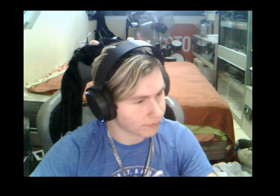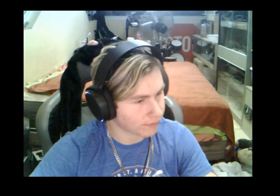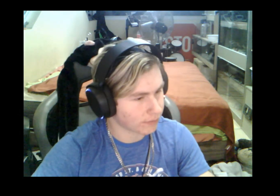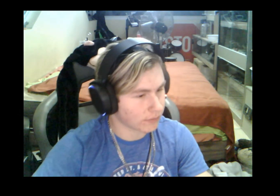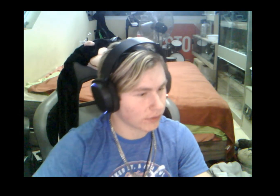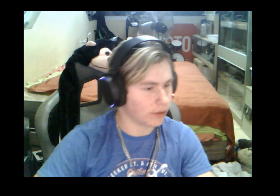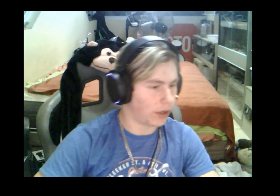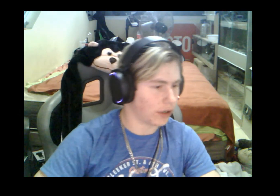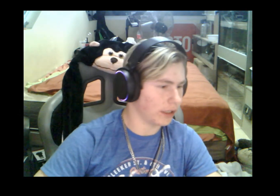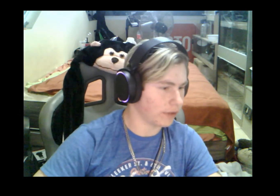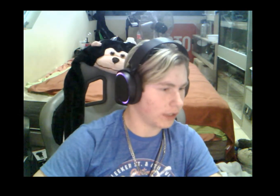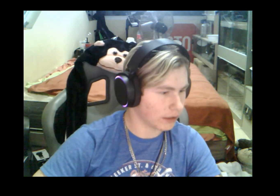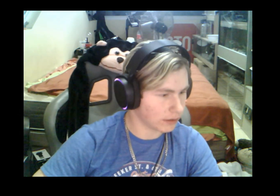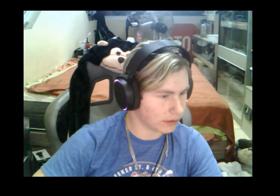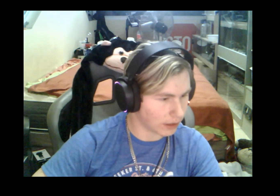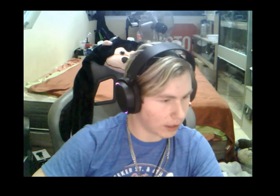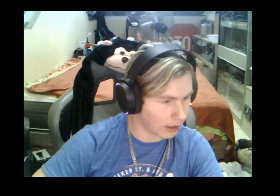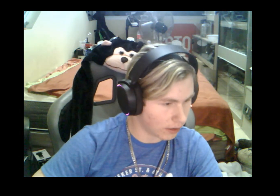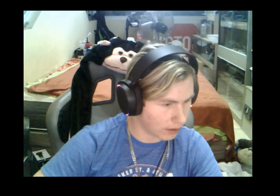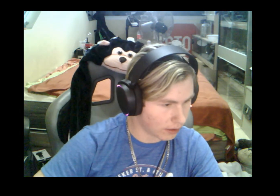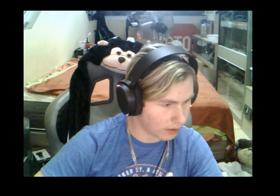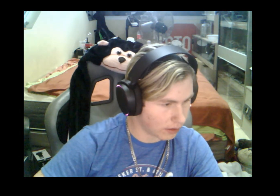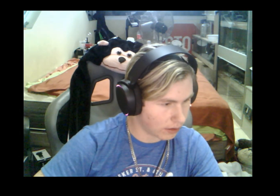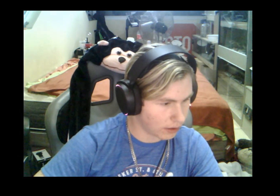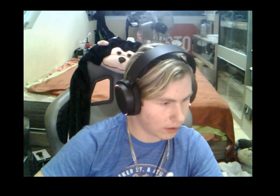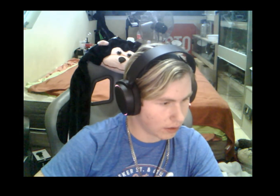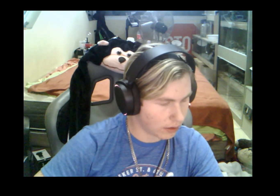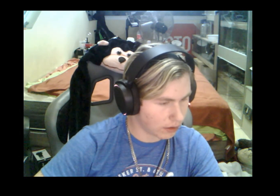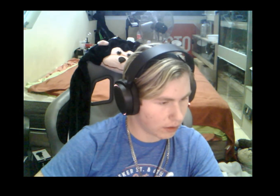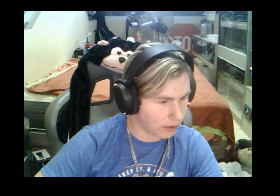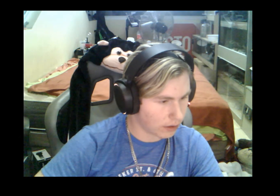evening, tomorrow evening. So yeah.